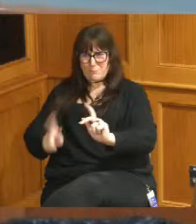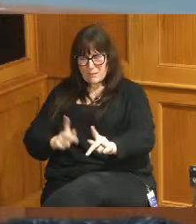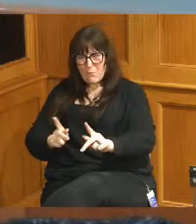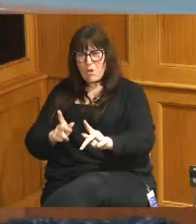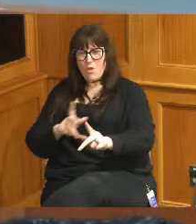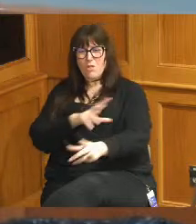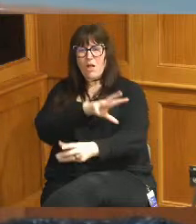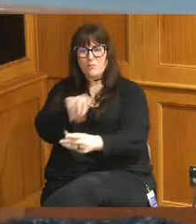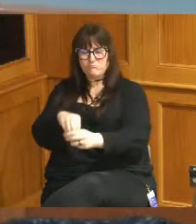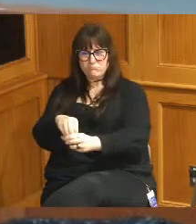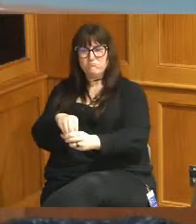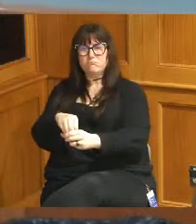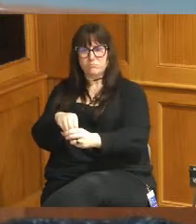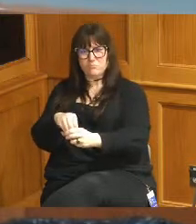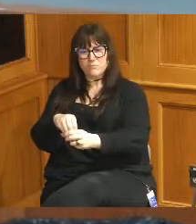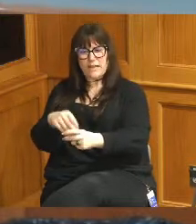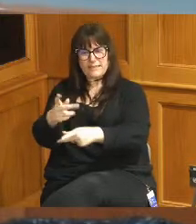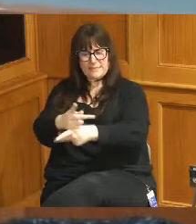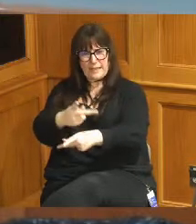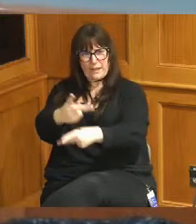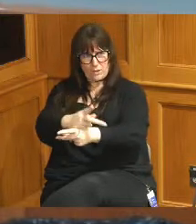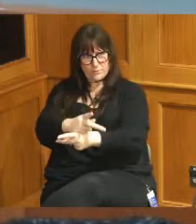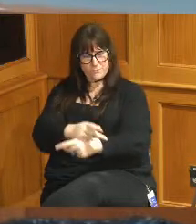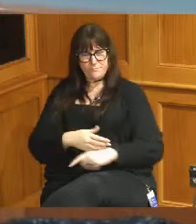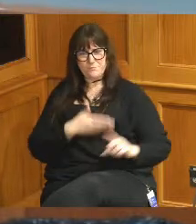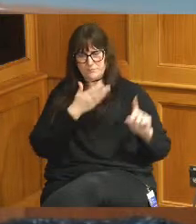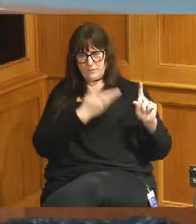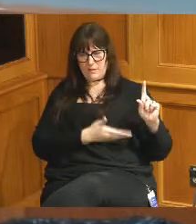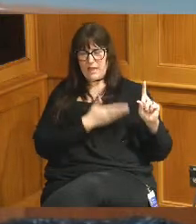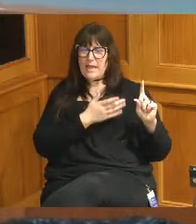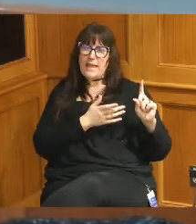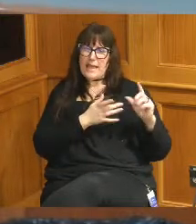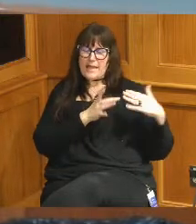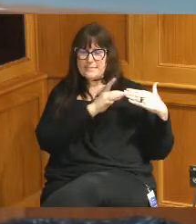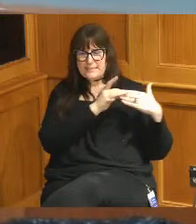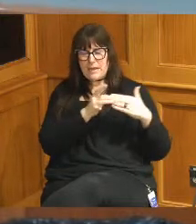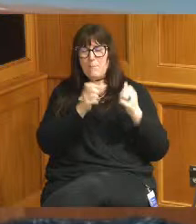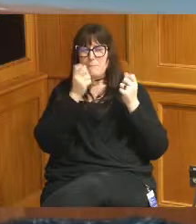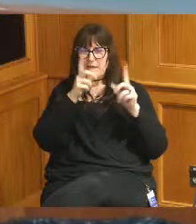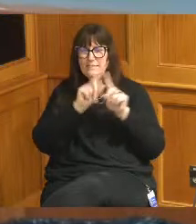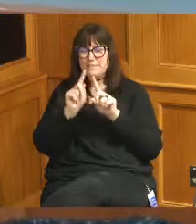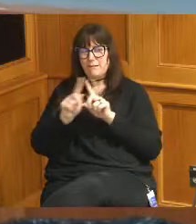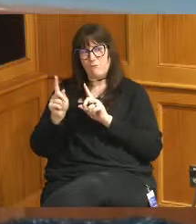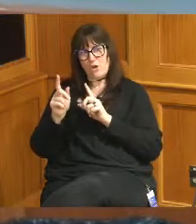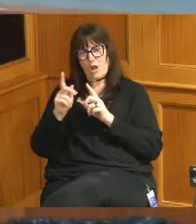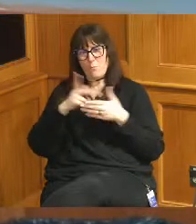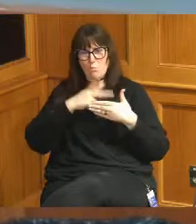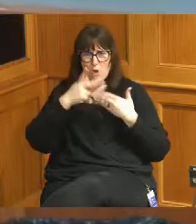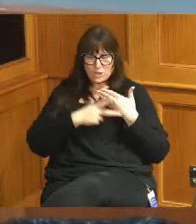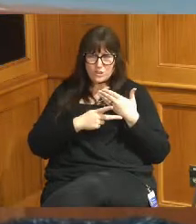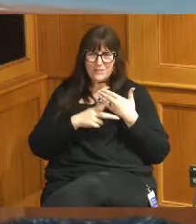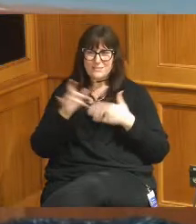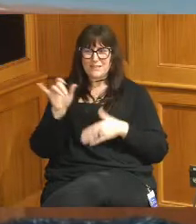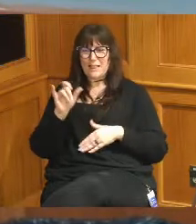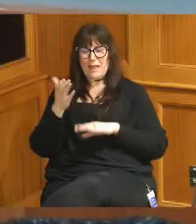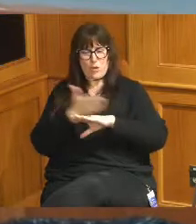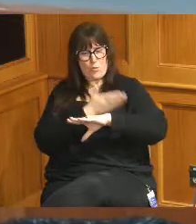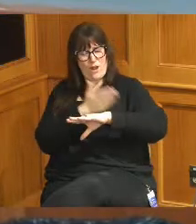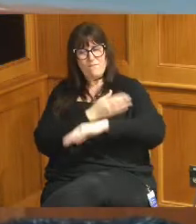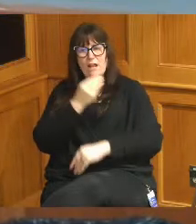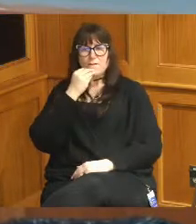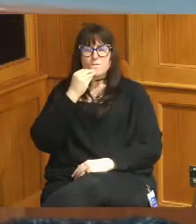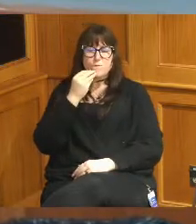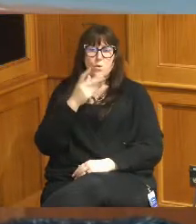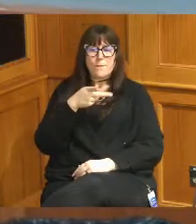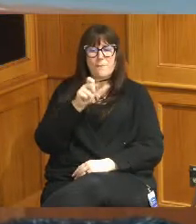and diverse congregation. Dr. Walker has spearheaded numerous initiatives, including a renovated food pantry